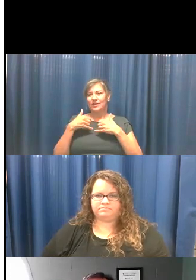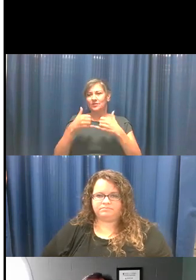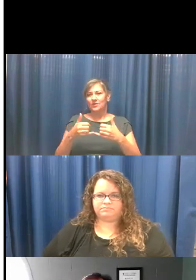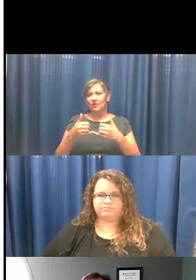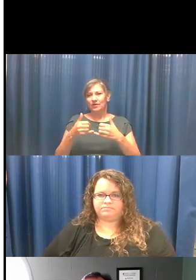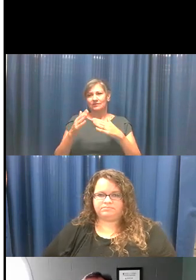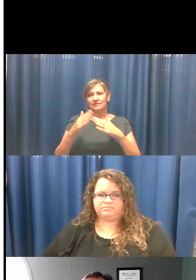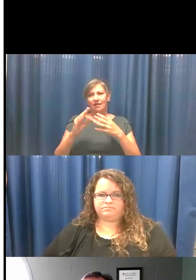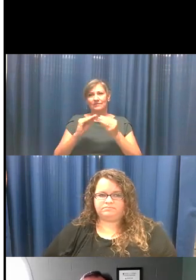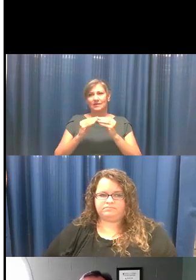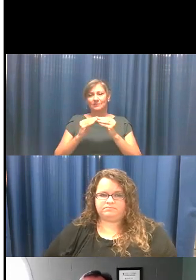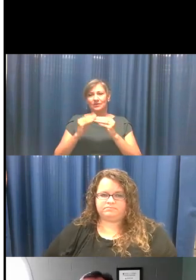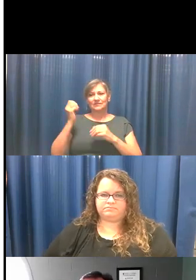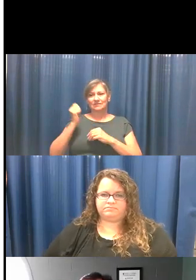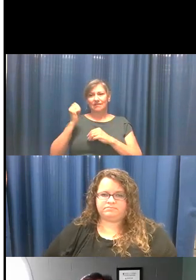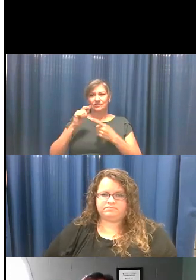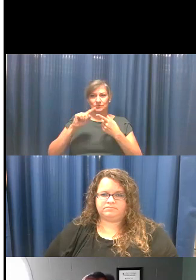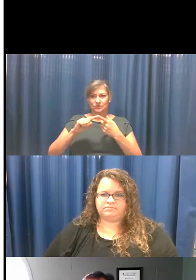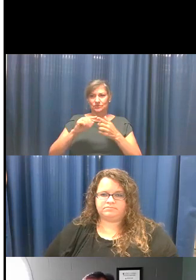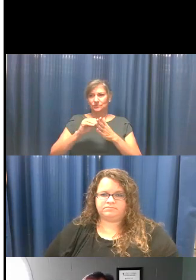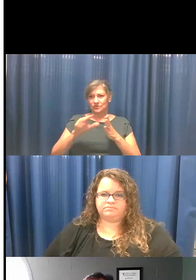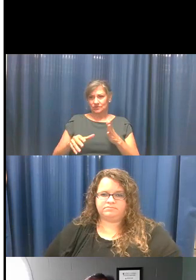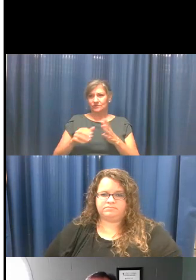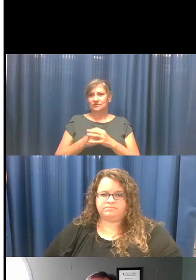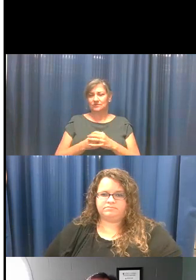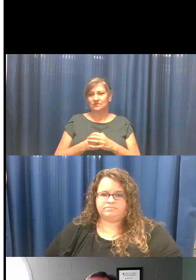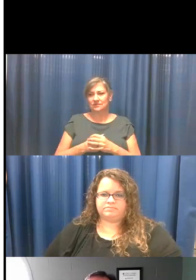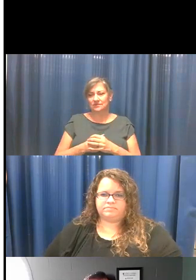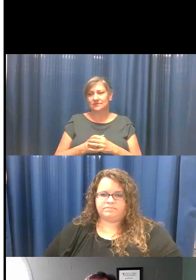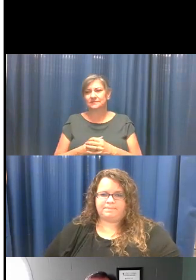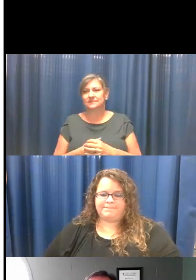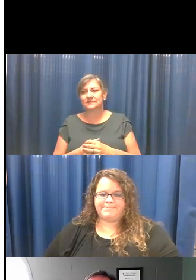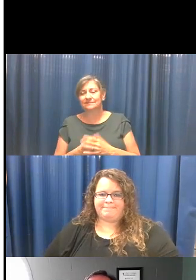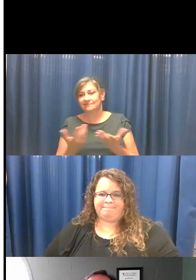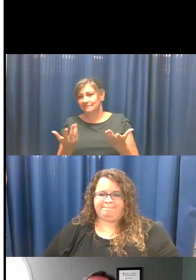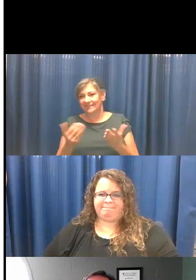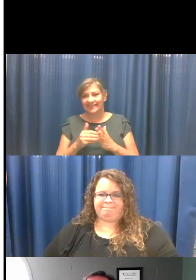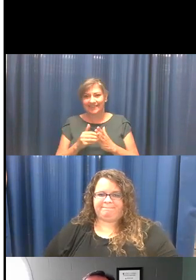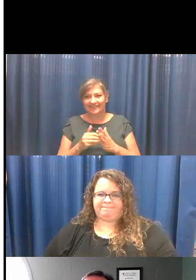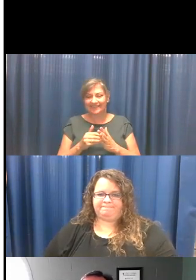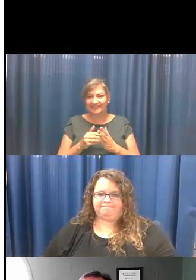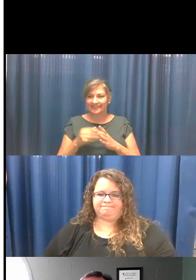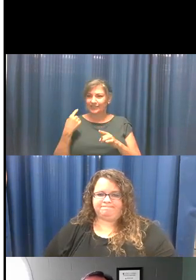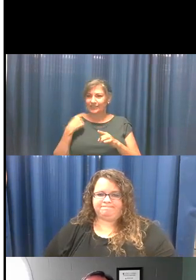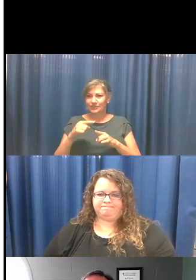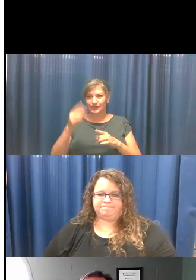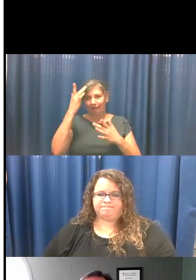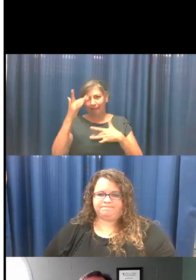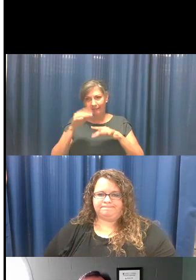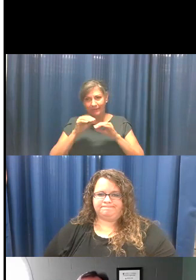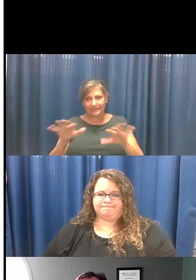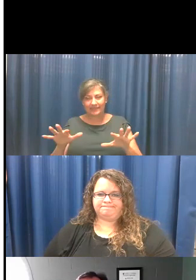of scholarships to our students. And yet again, in the midst of the pandemic,